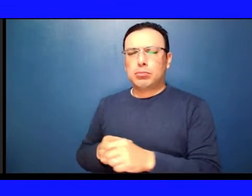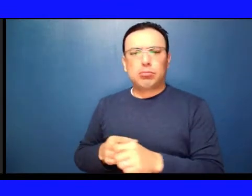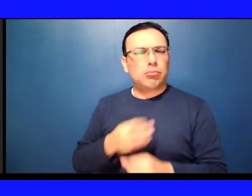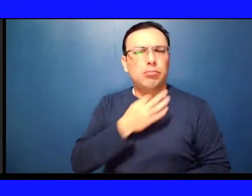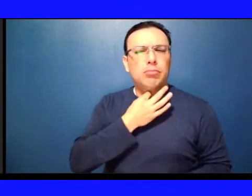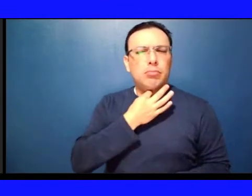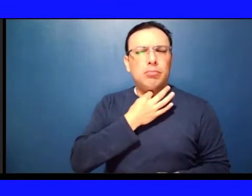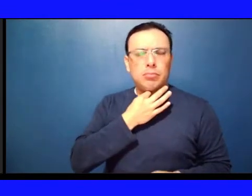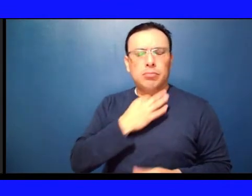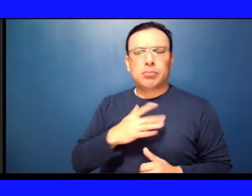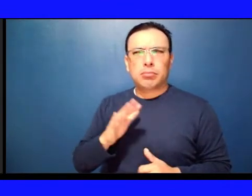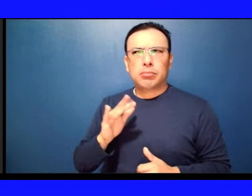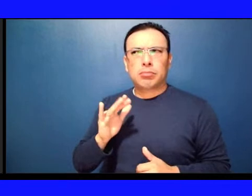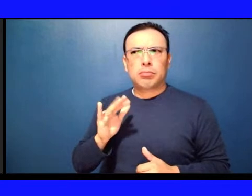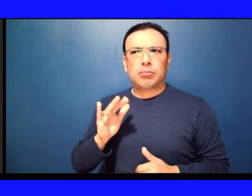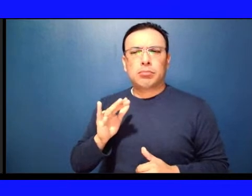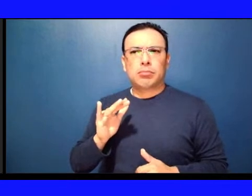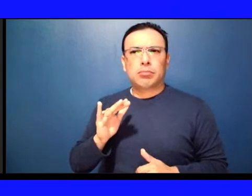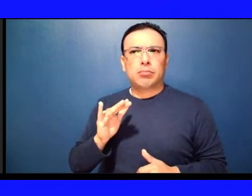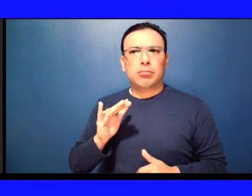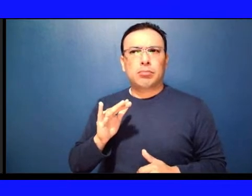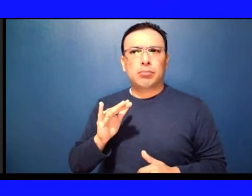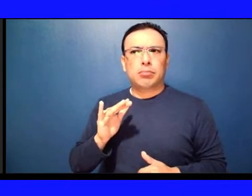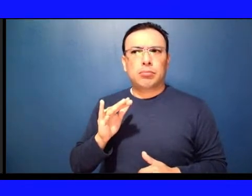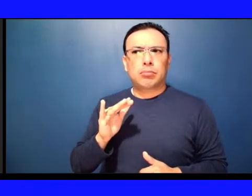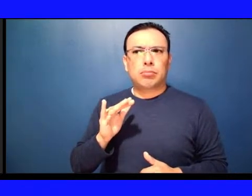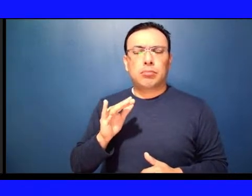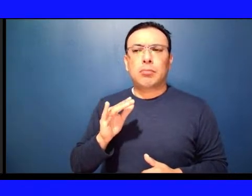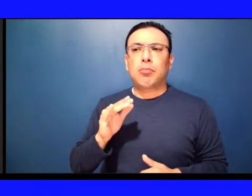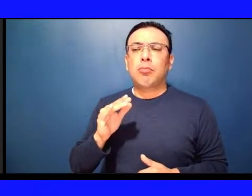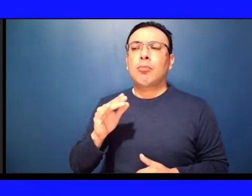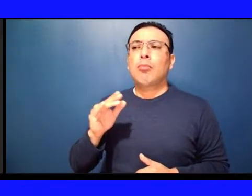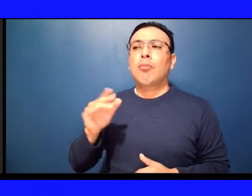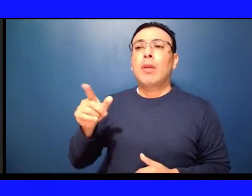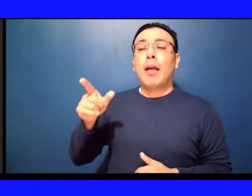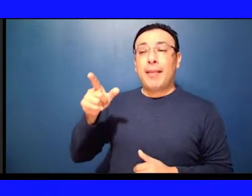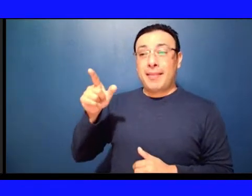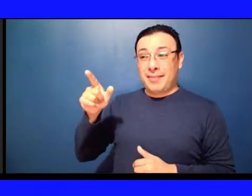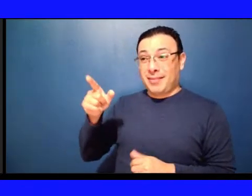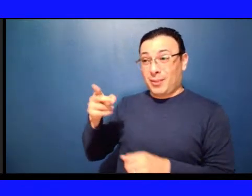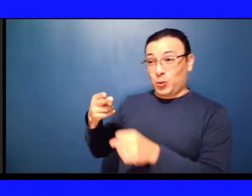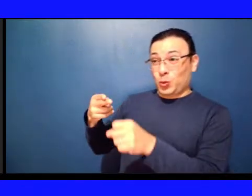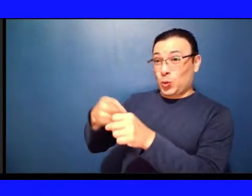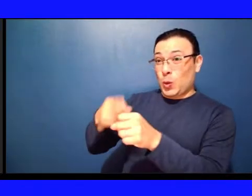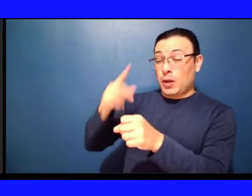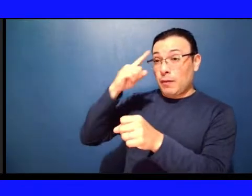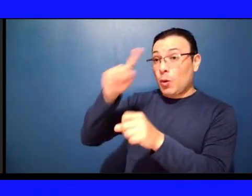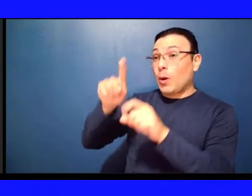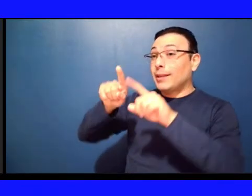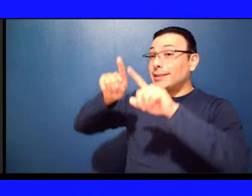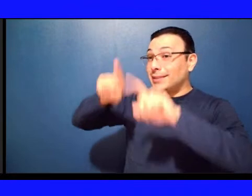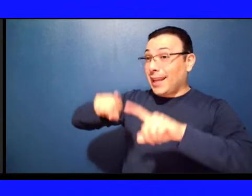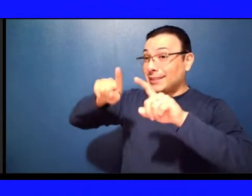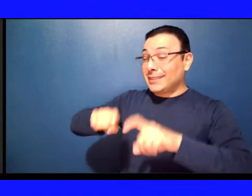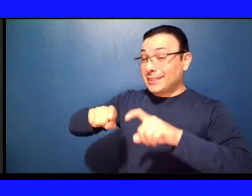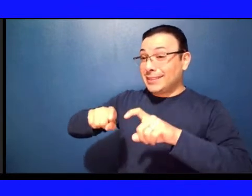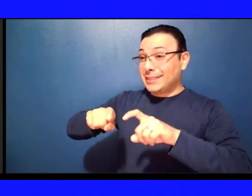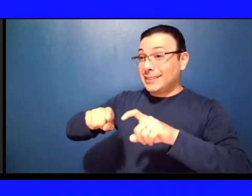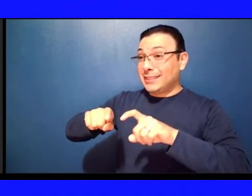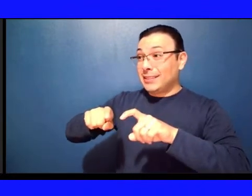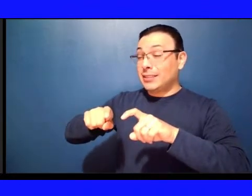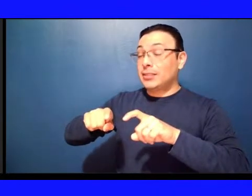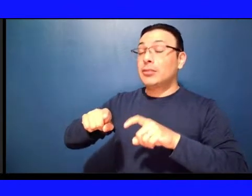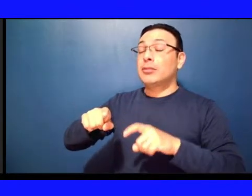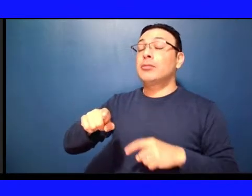by, the percentage activation, if you just isolate our primary care patients, is actually a little bit higher than